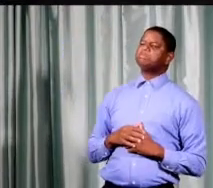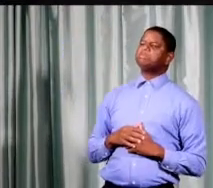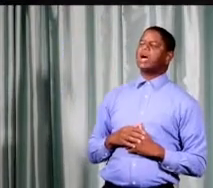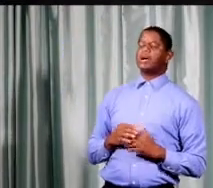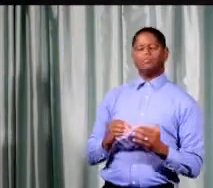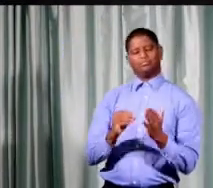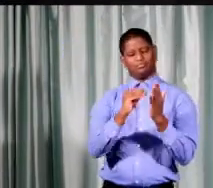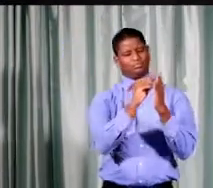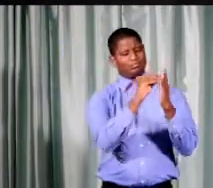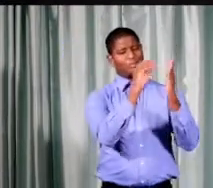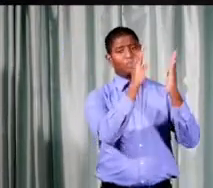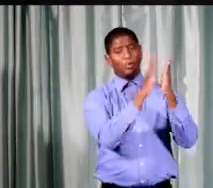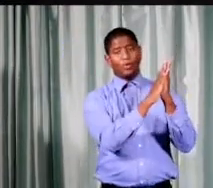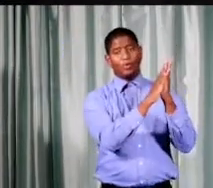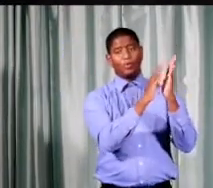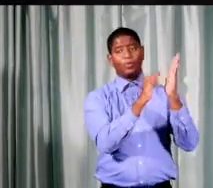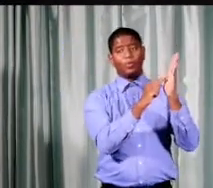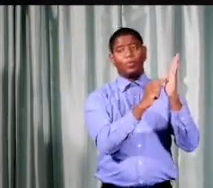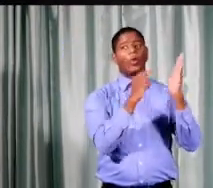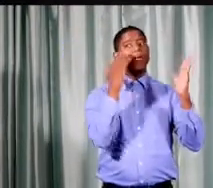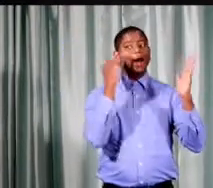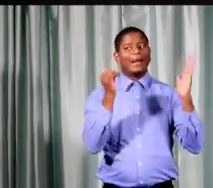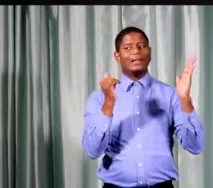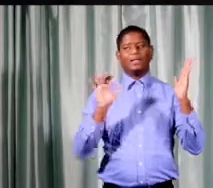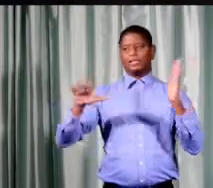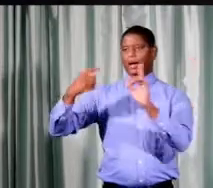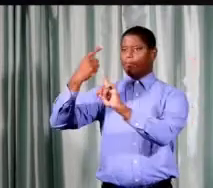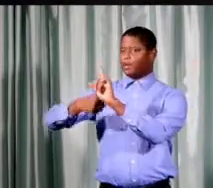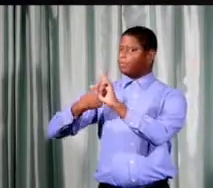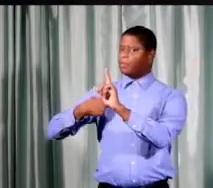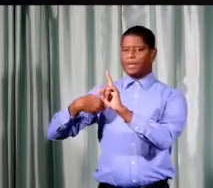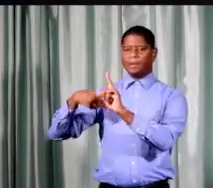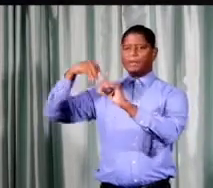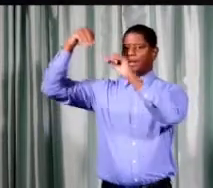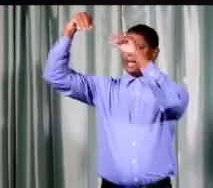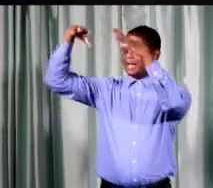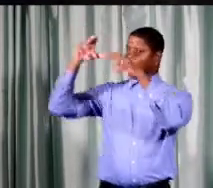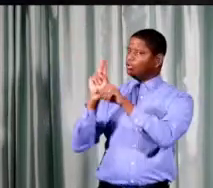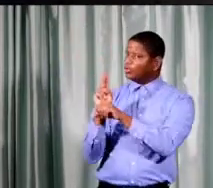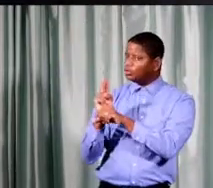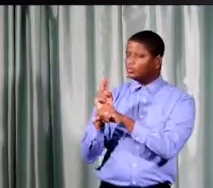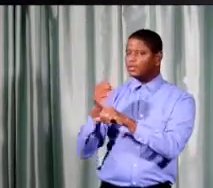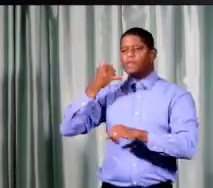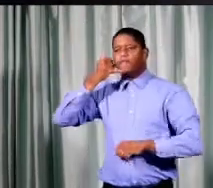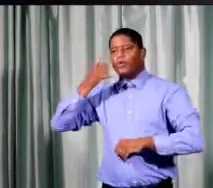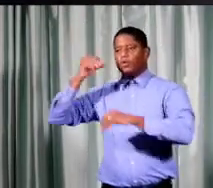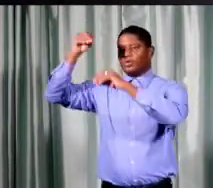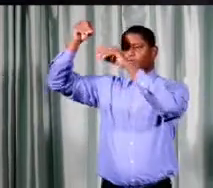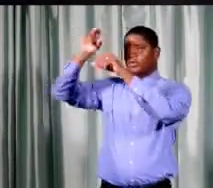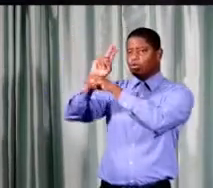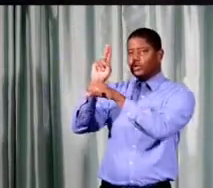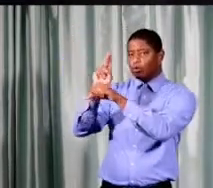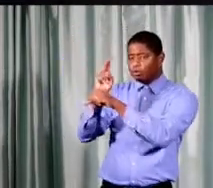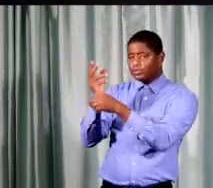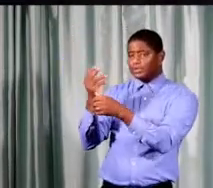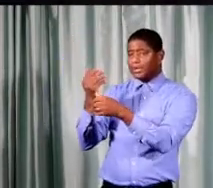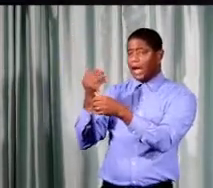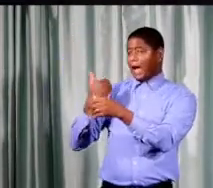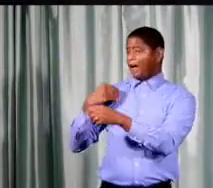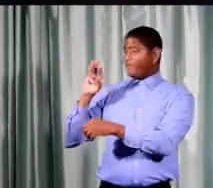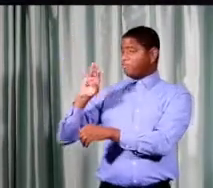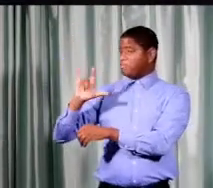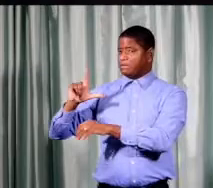it. Because you know you use light and the telephone. Expenses are recorded when they're